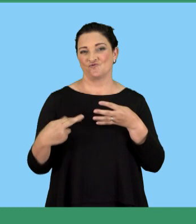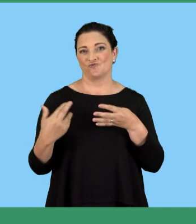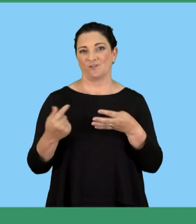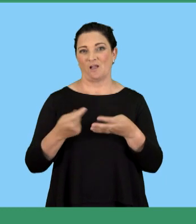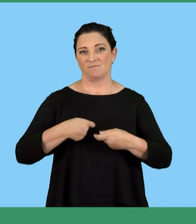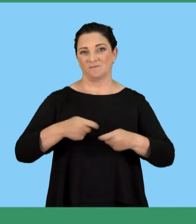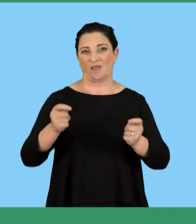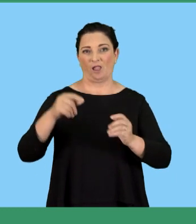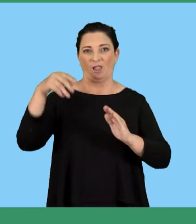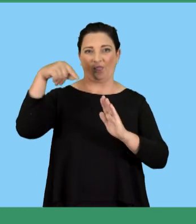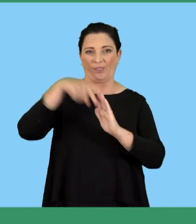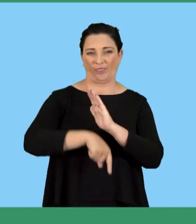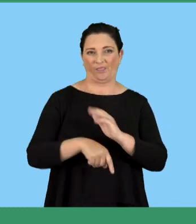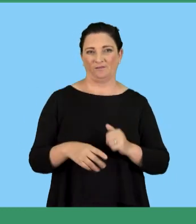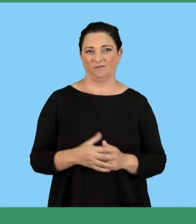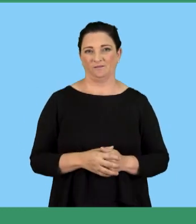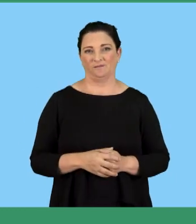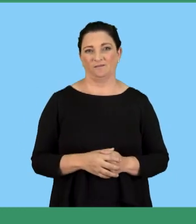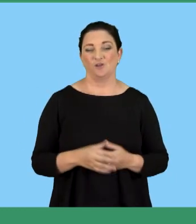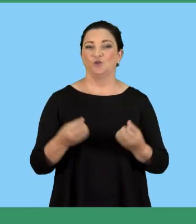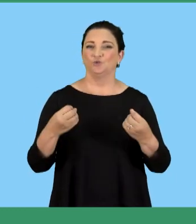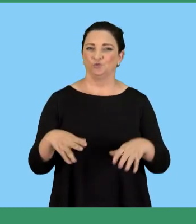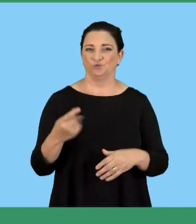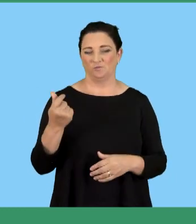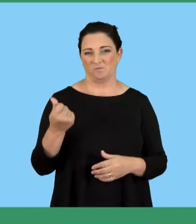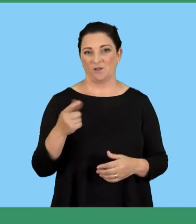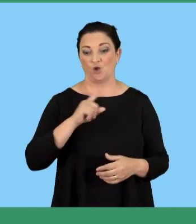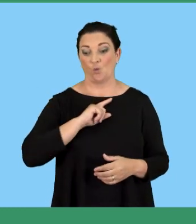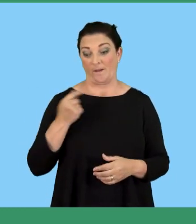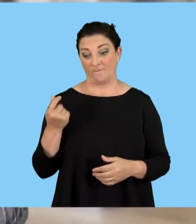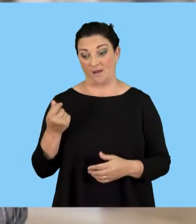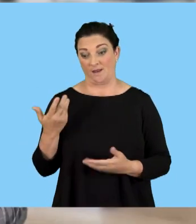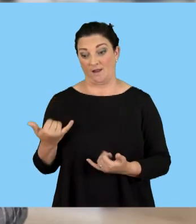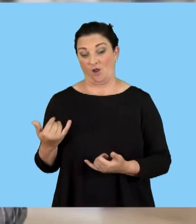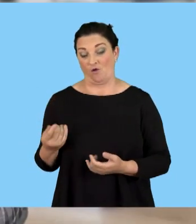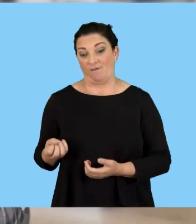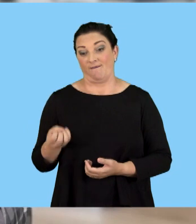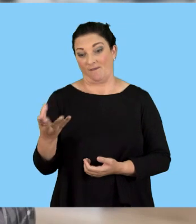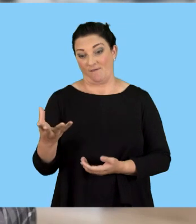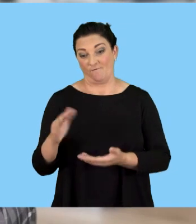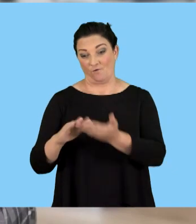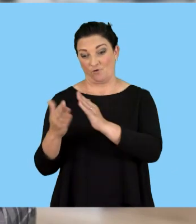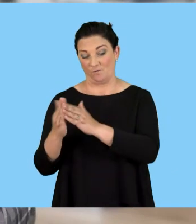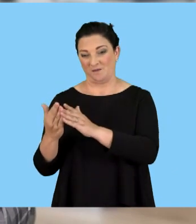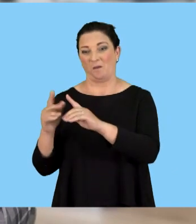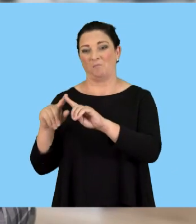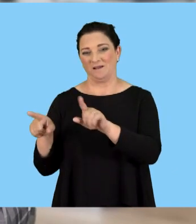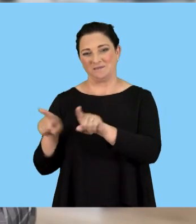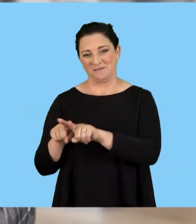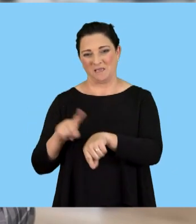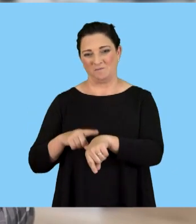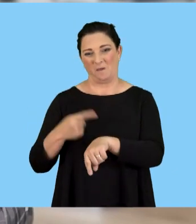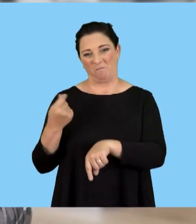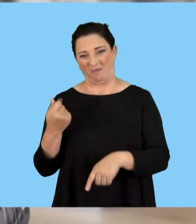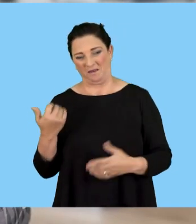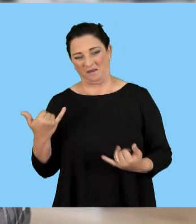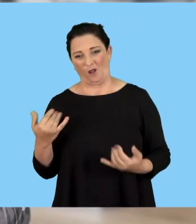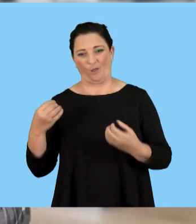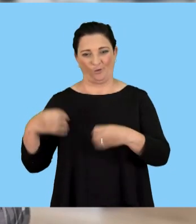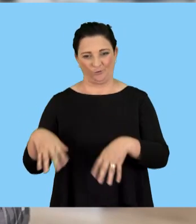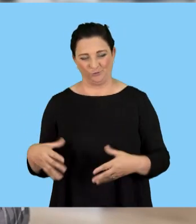investing money towards the community. What are the disadvantages? Customers may not buy their products